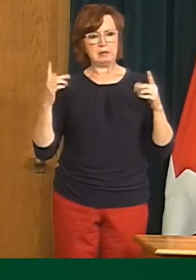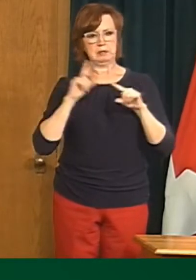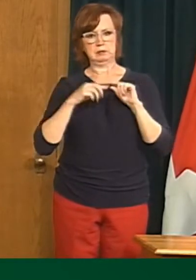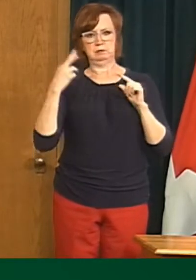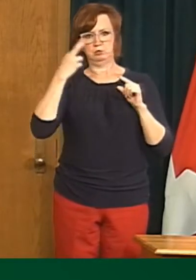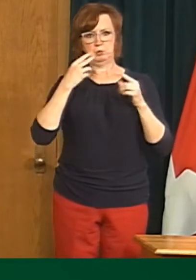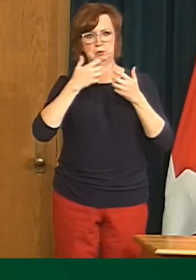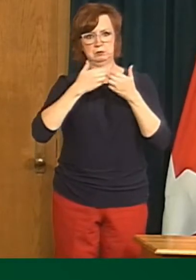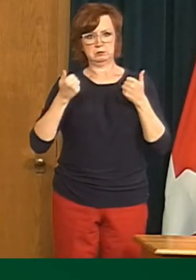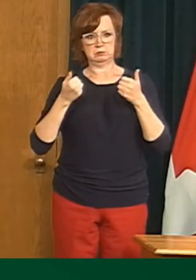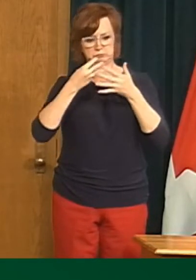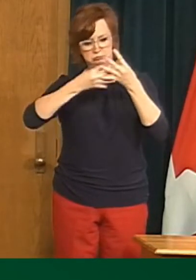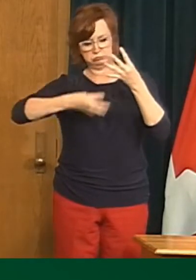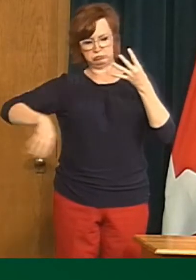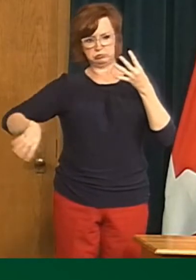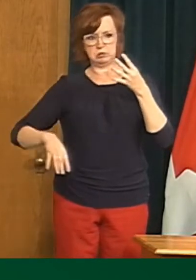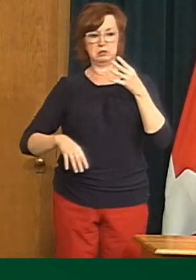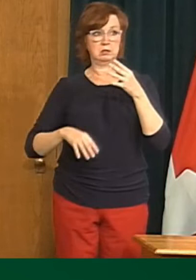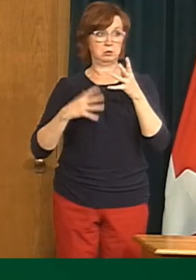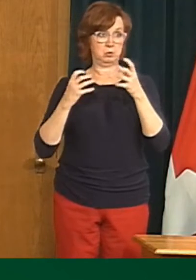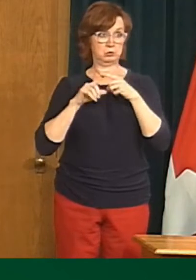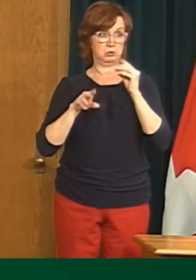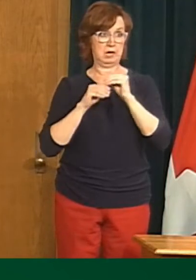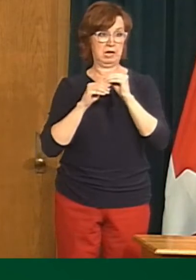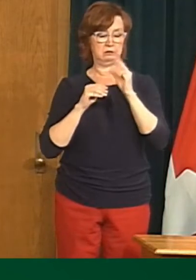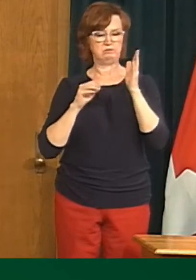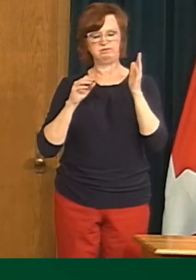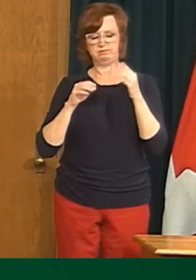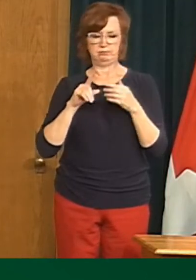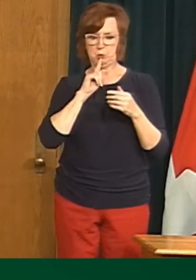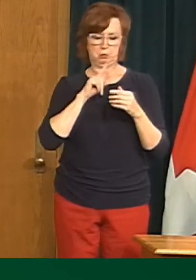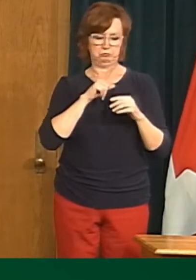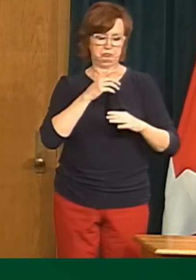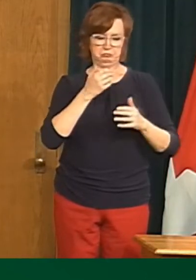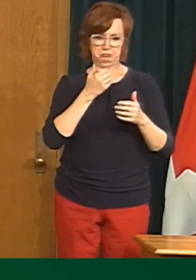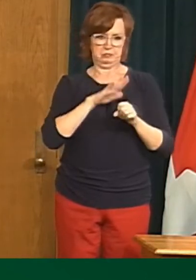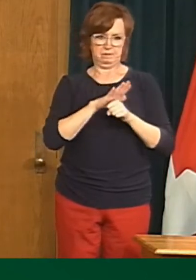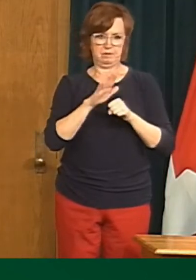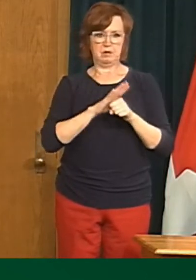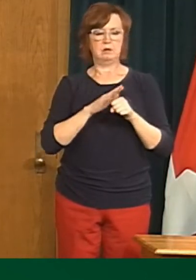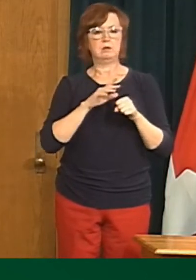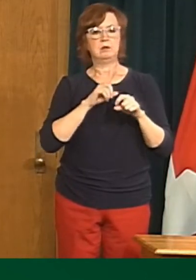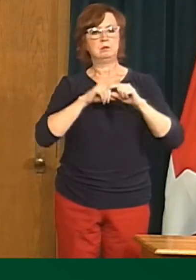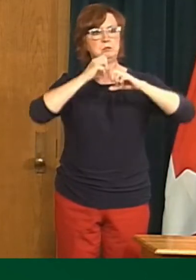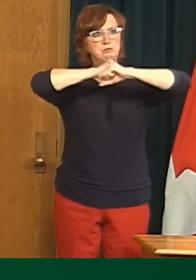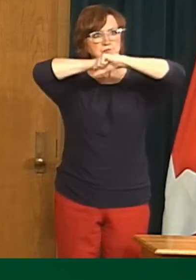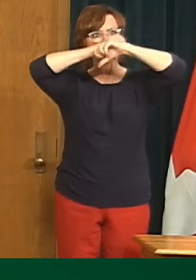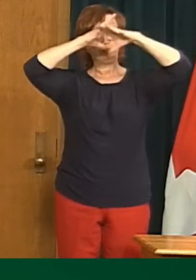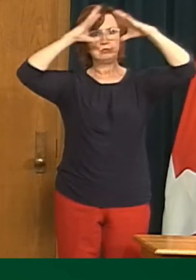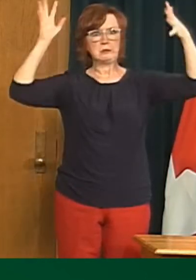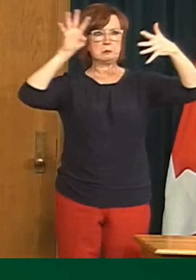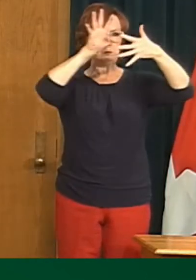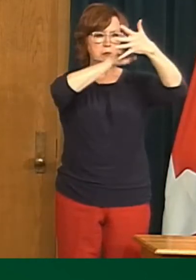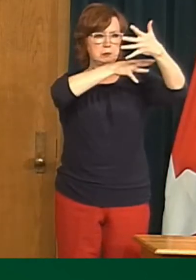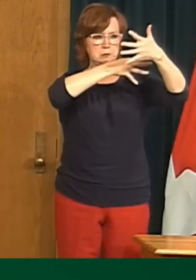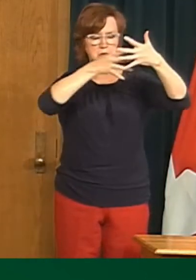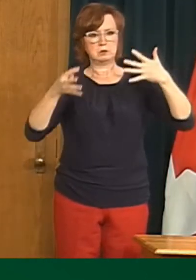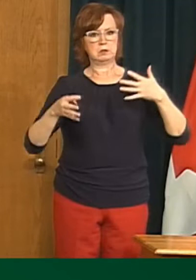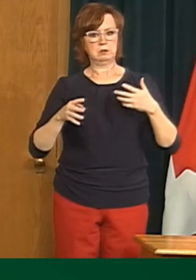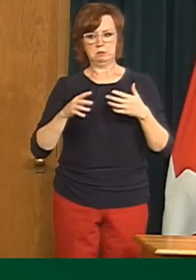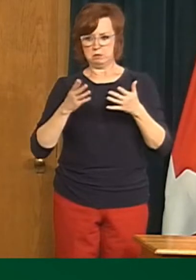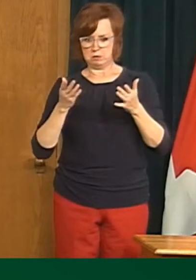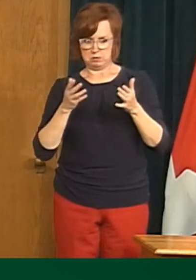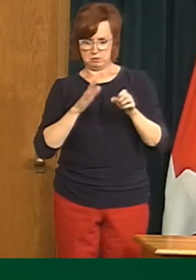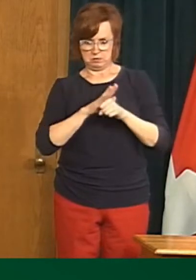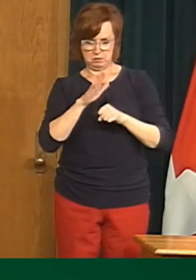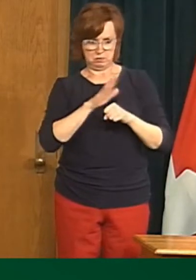in particular that just the time frame was being driven by how we safely bring those services back by making sure that we can cohort staff, make sure the